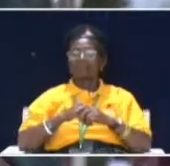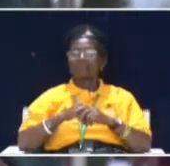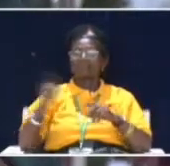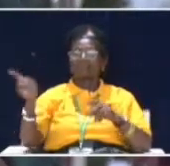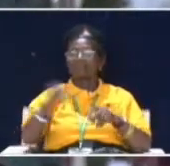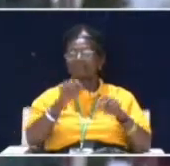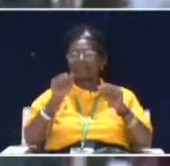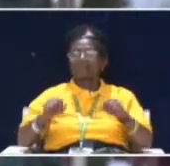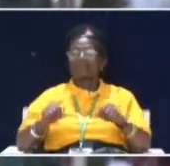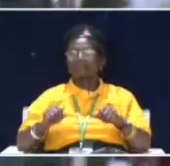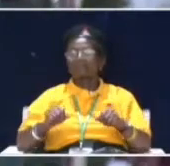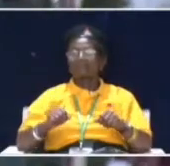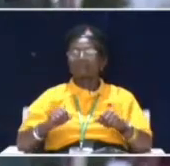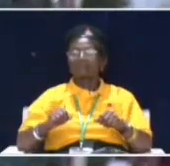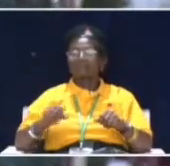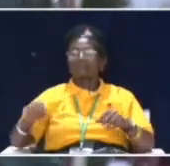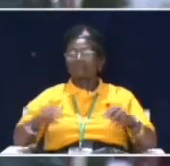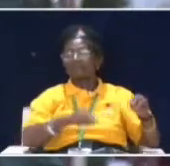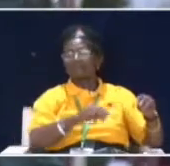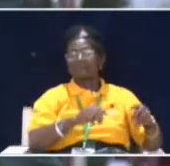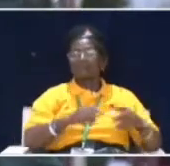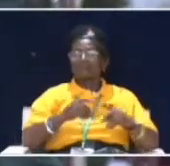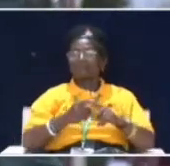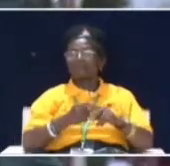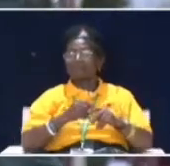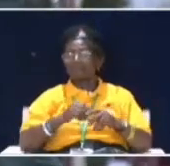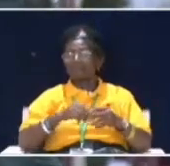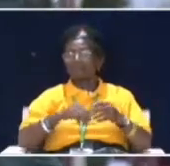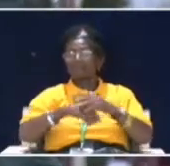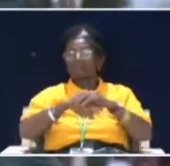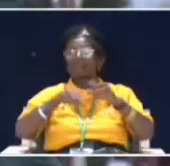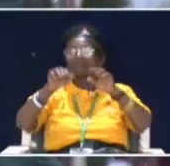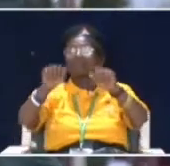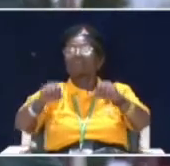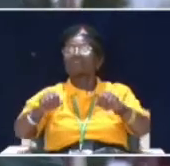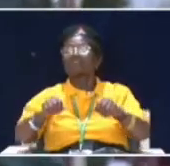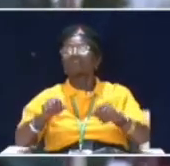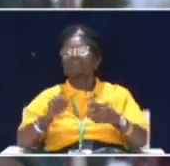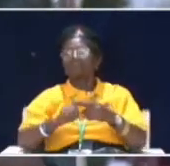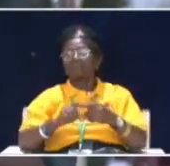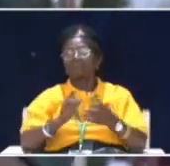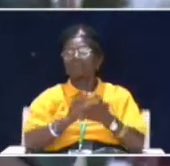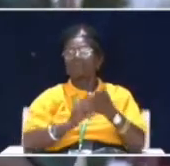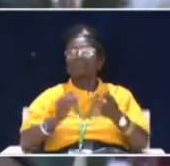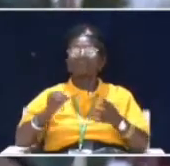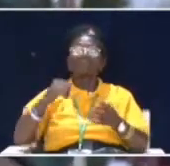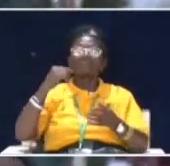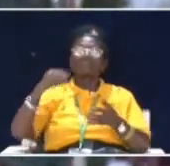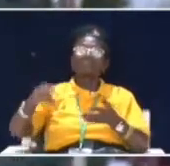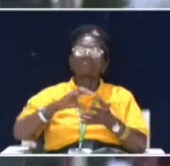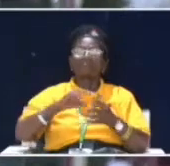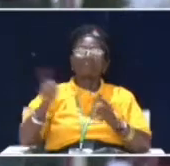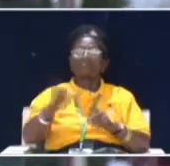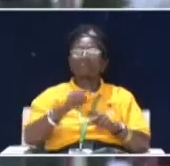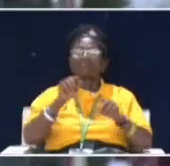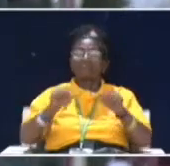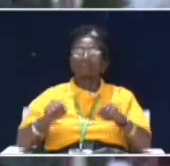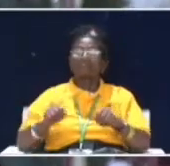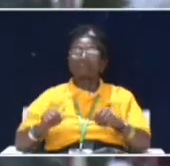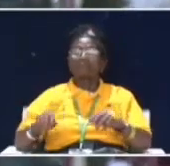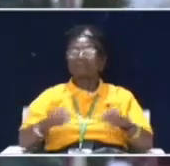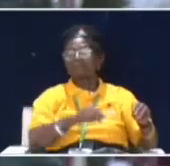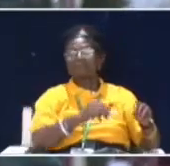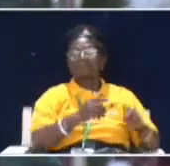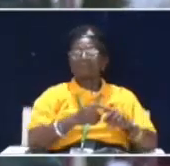from comfortable to rich. O le lo si ipo eni ti okan re bale lo si ipo olowo. You can move from rich to wealthy. O le lo